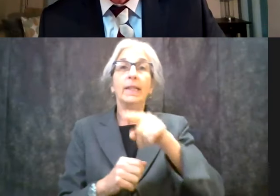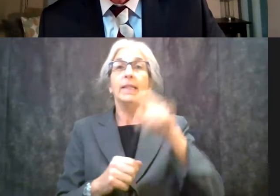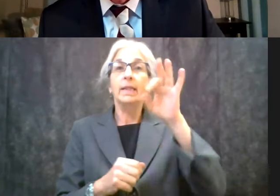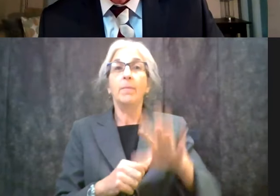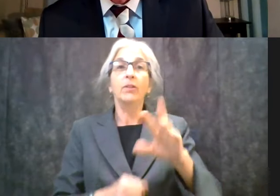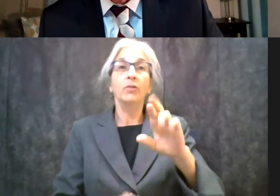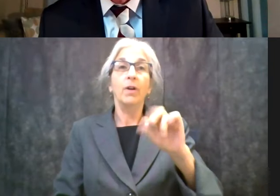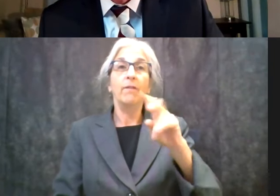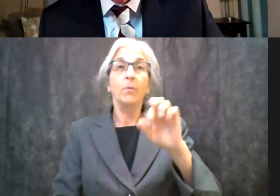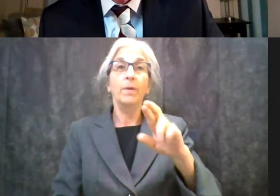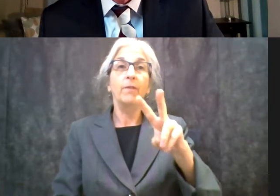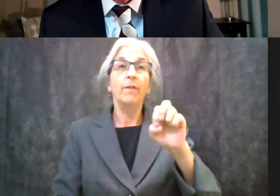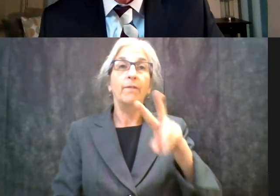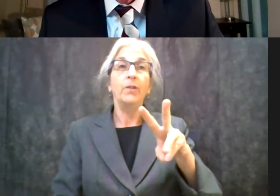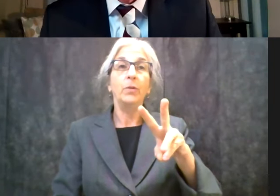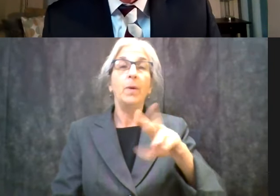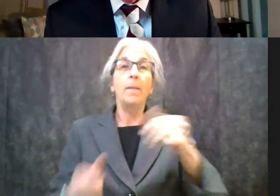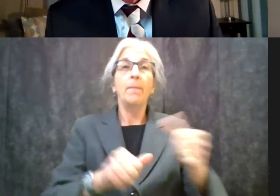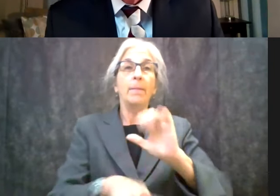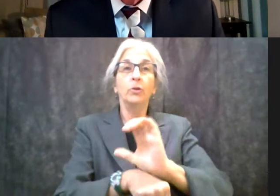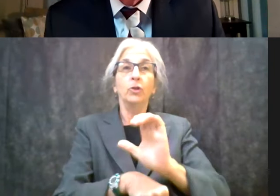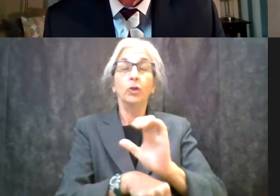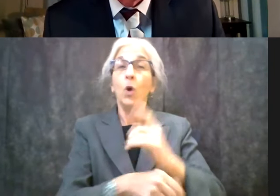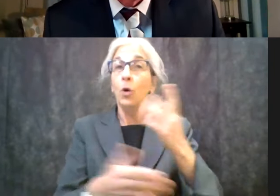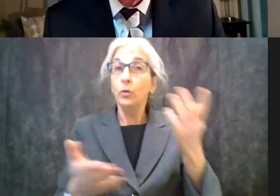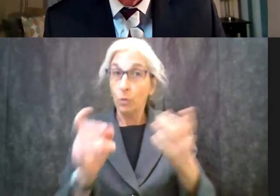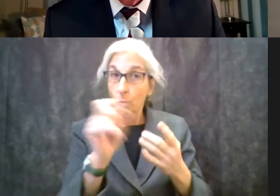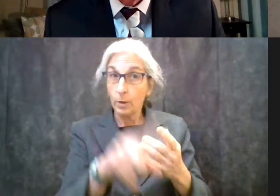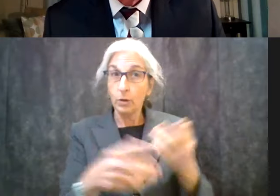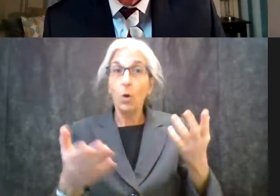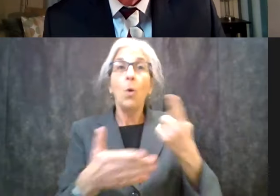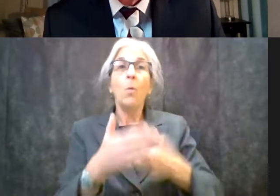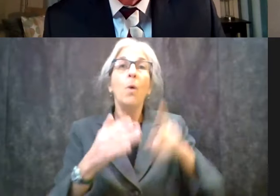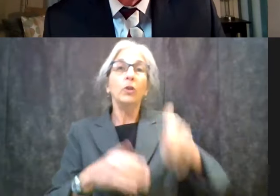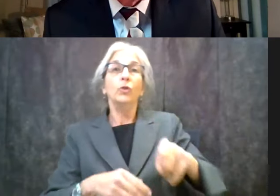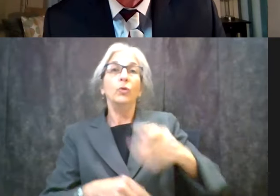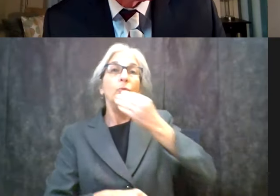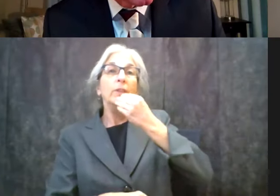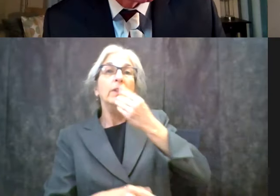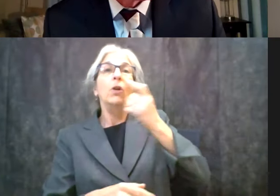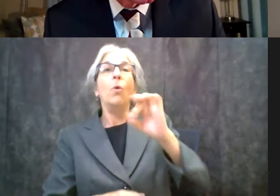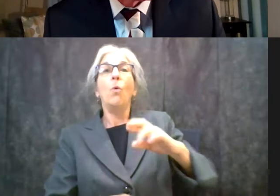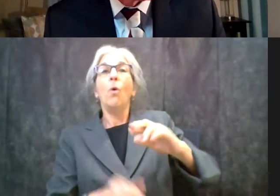question is, what should you eat and what shouldn't you eat in preventing cancer?